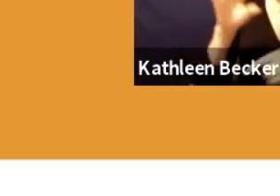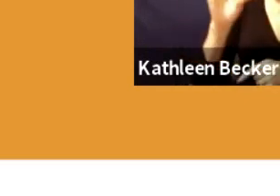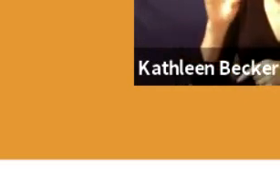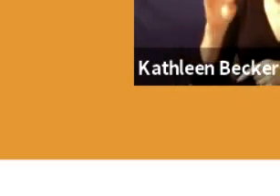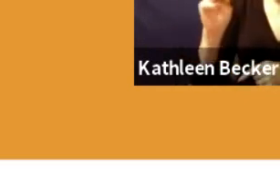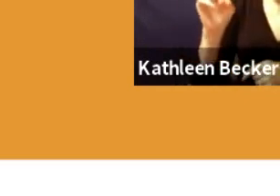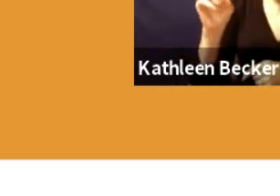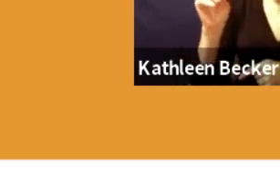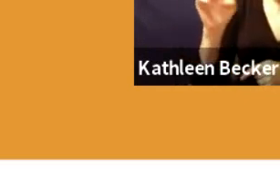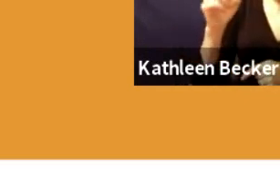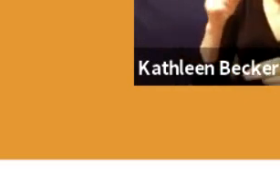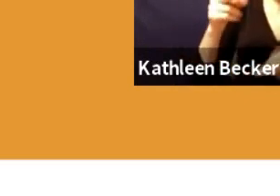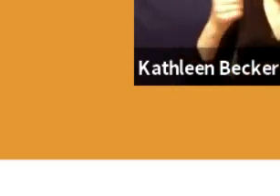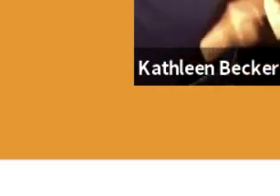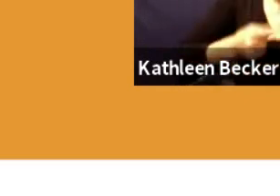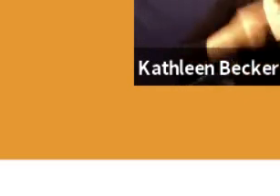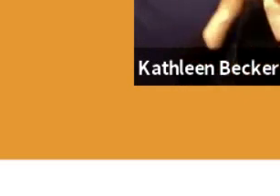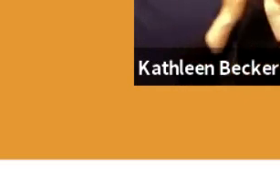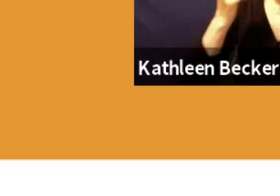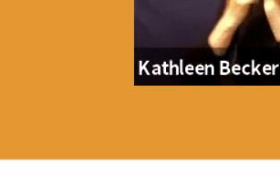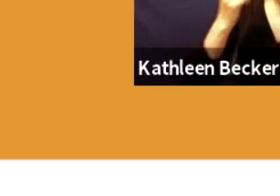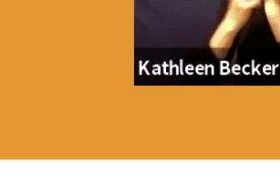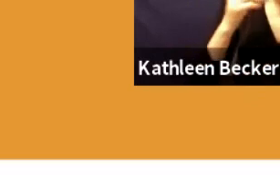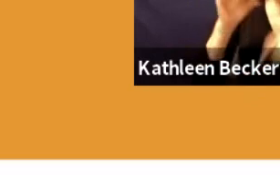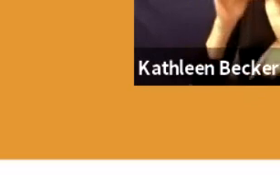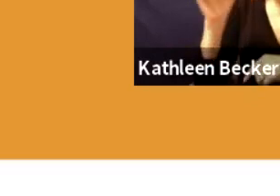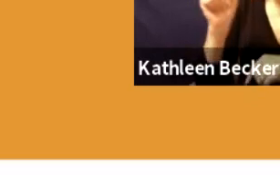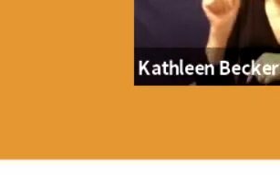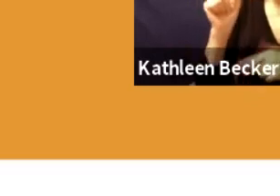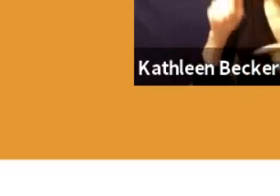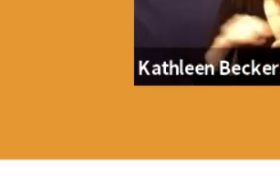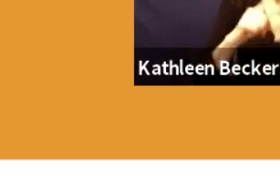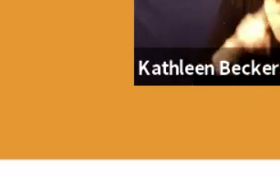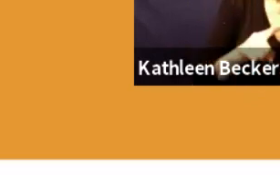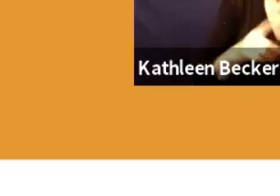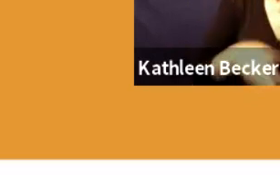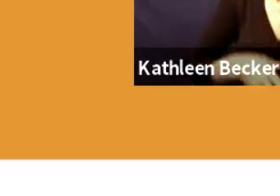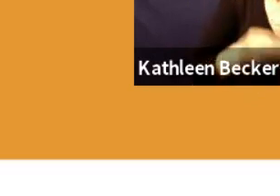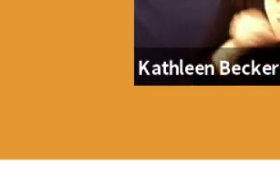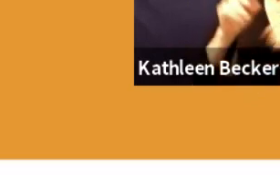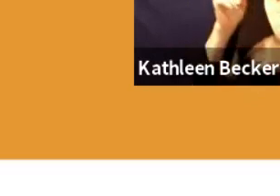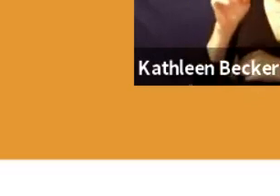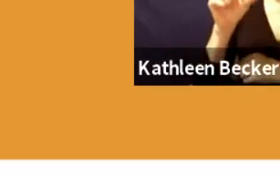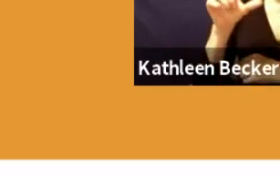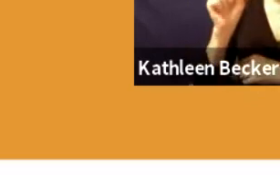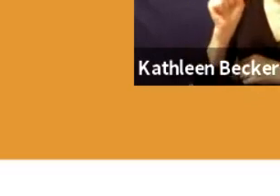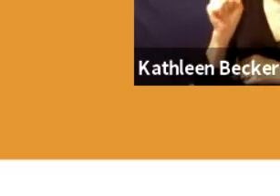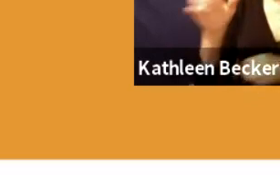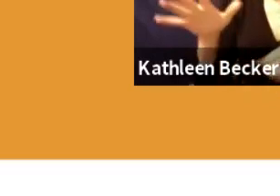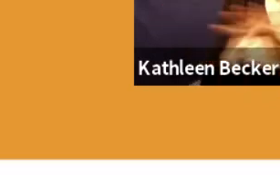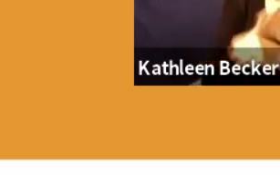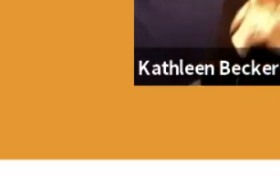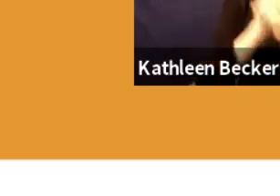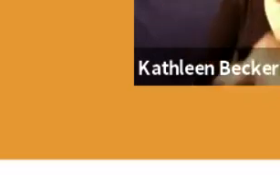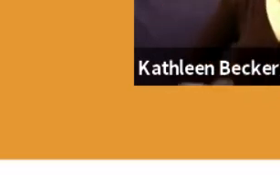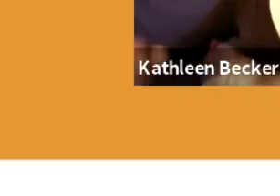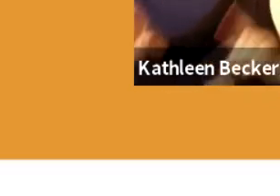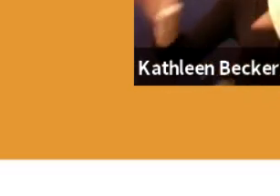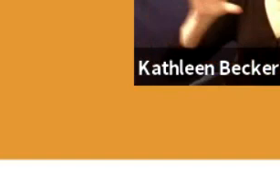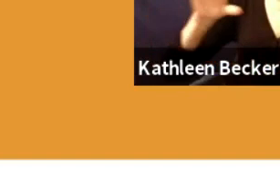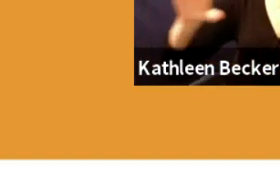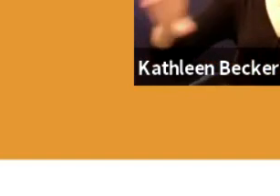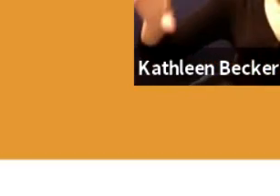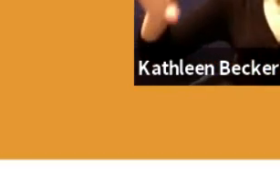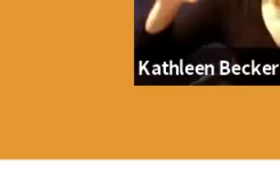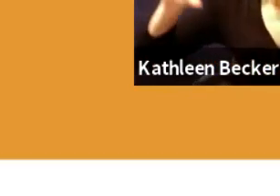visually impaired. And there are some additional tools such as full screen magnifier. I